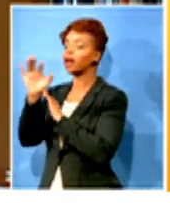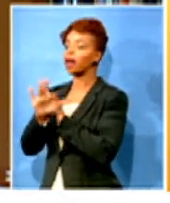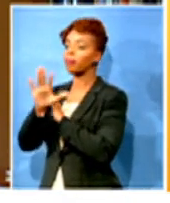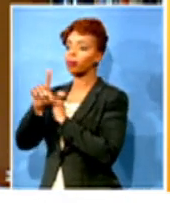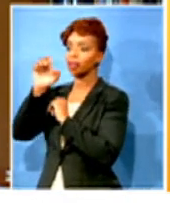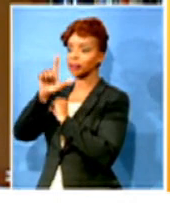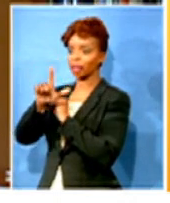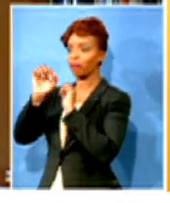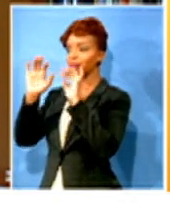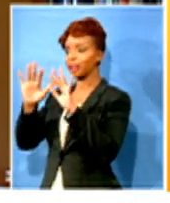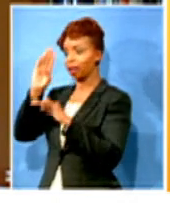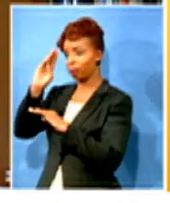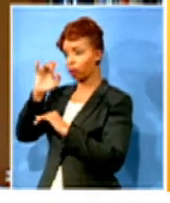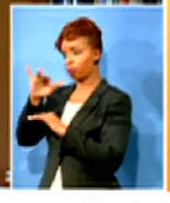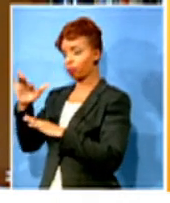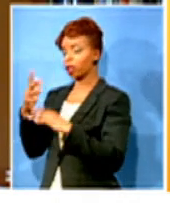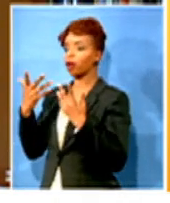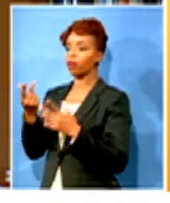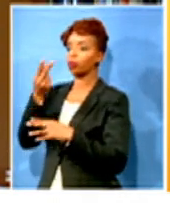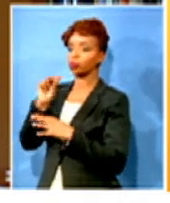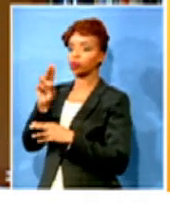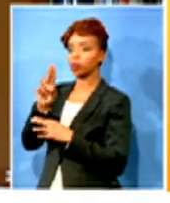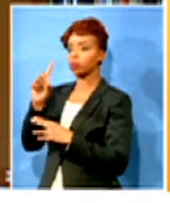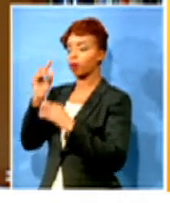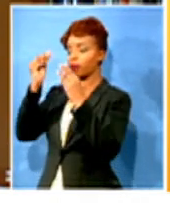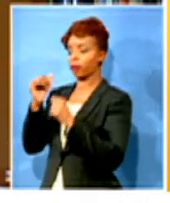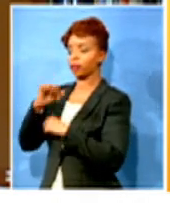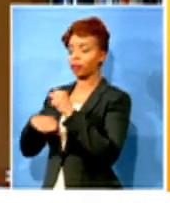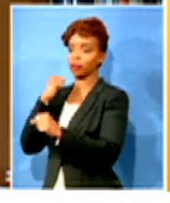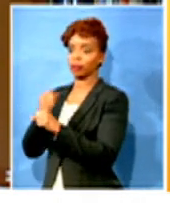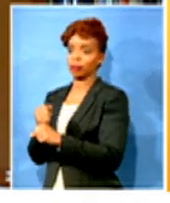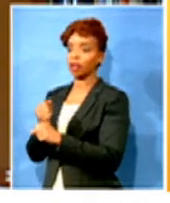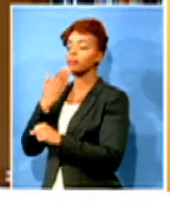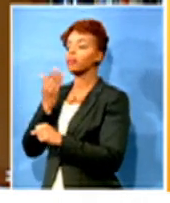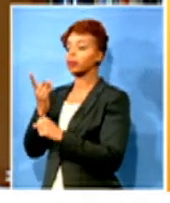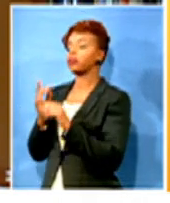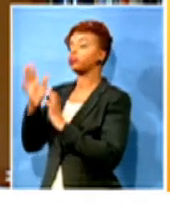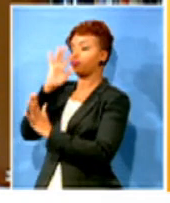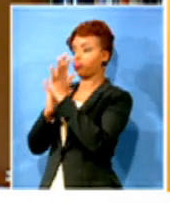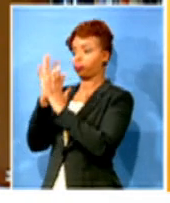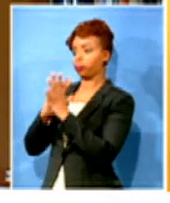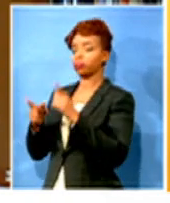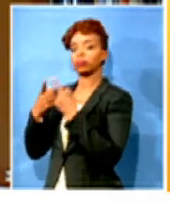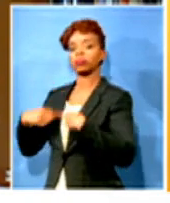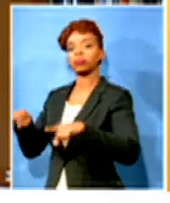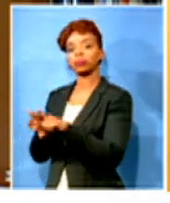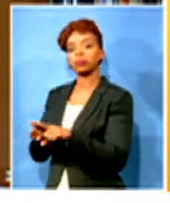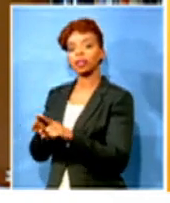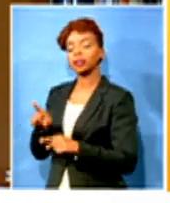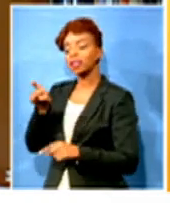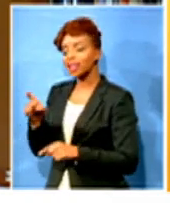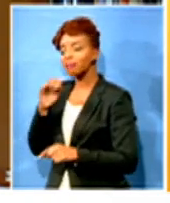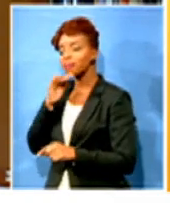the 2020-21 financial year. So can you just briefly break it down for us, for the ordinary citizen, what that